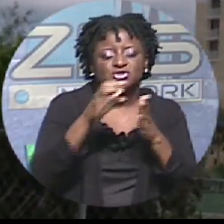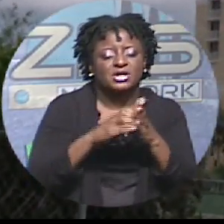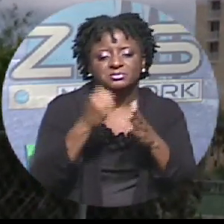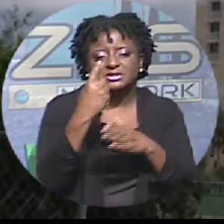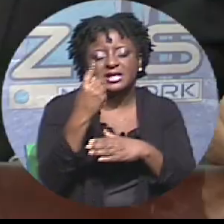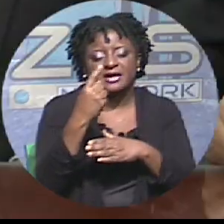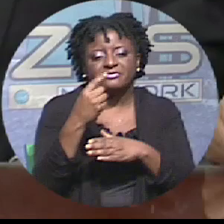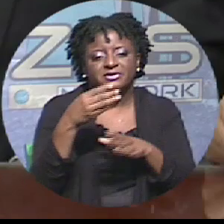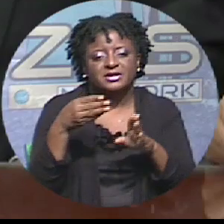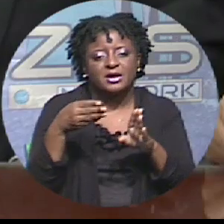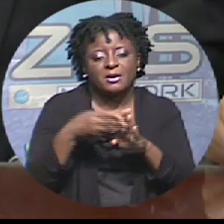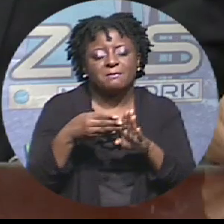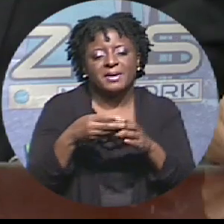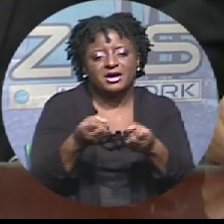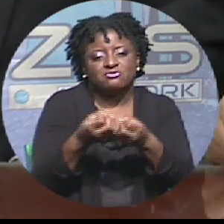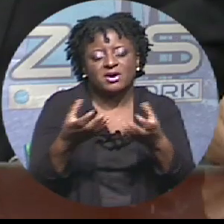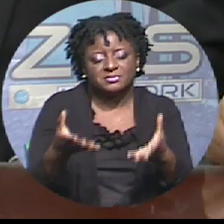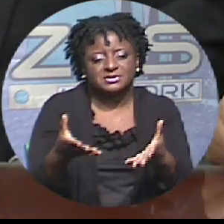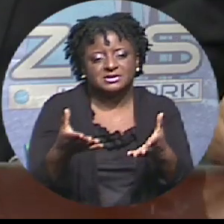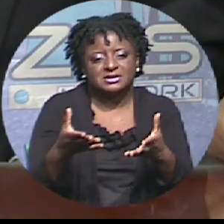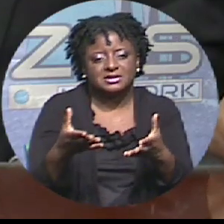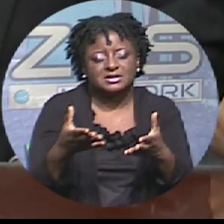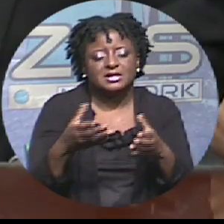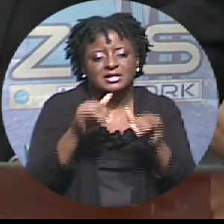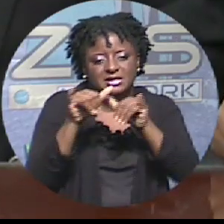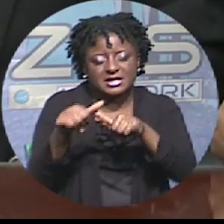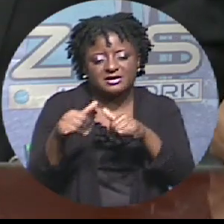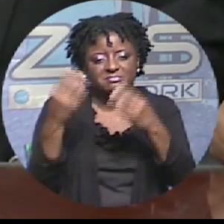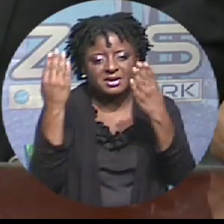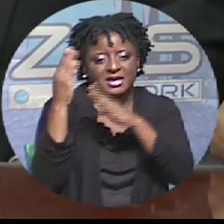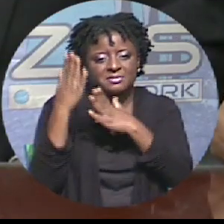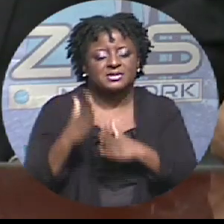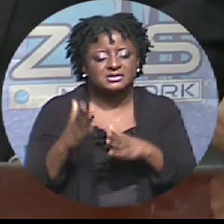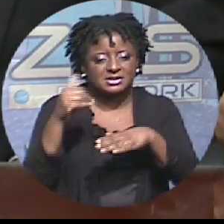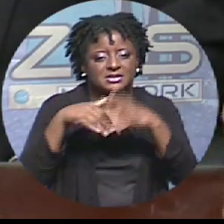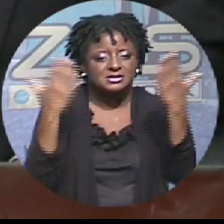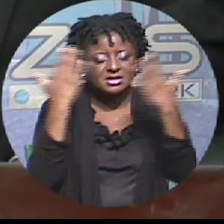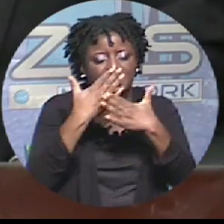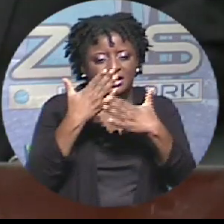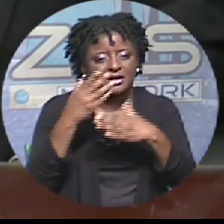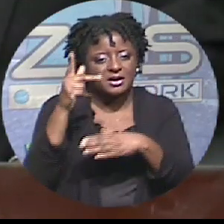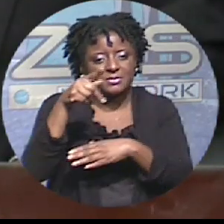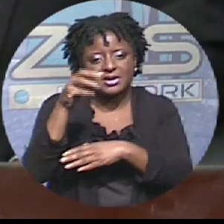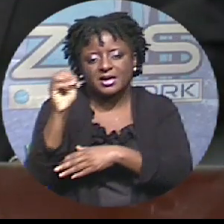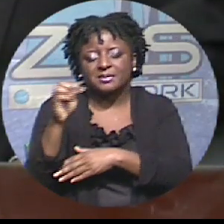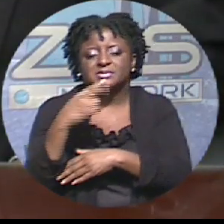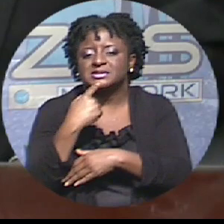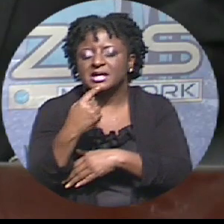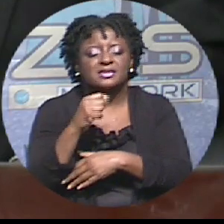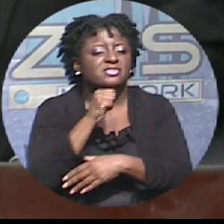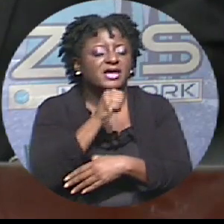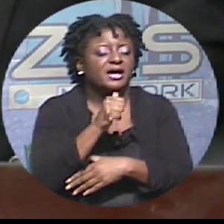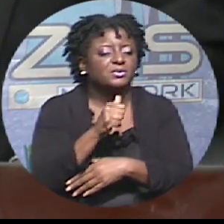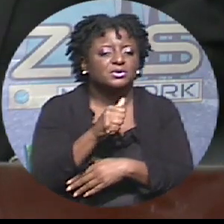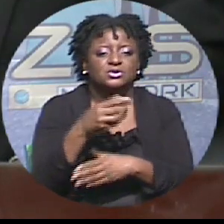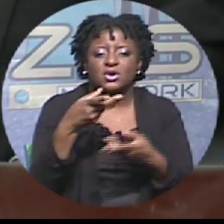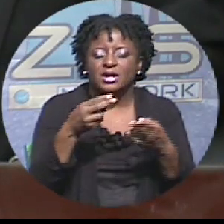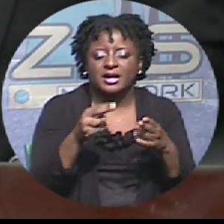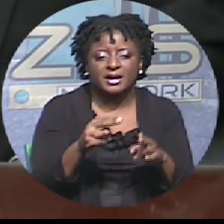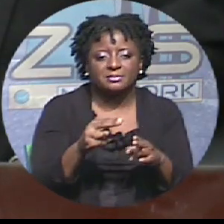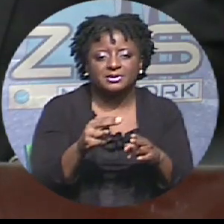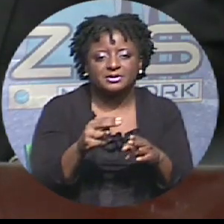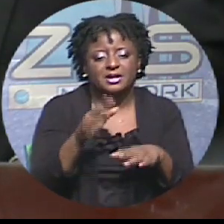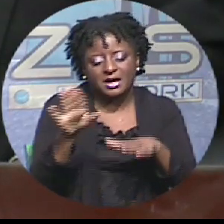creditors in the dark, the Prime Minister was pleased to announce that with this arrangement, that will not happen. Under this agreement made